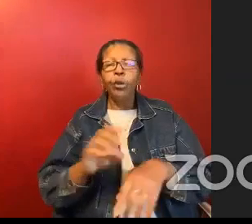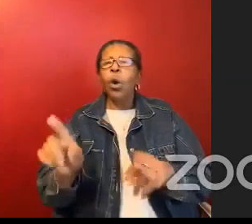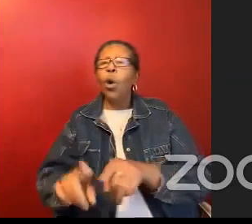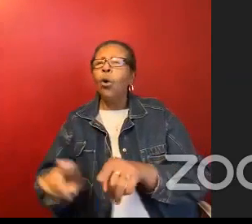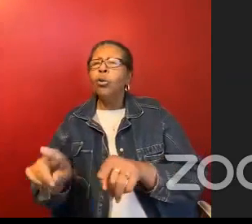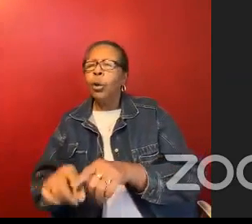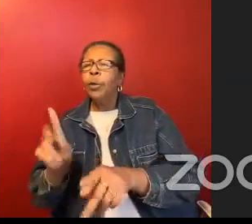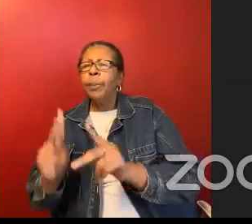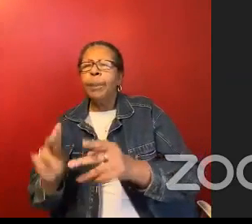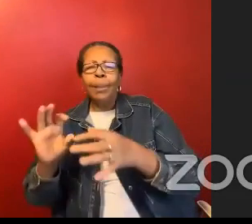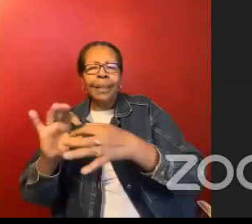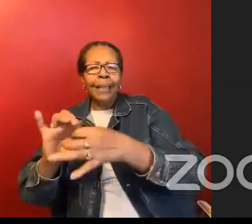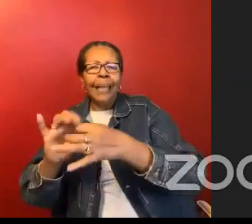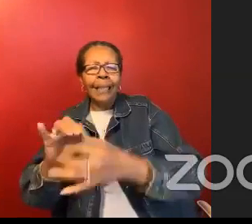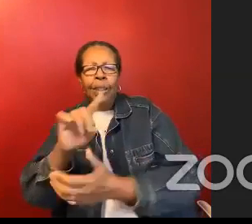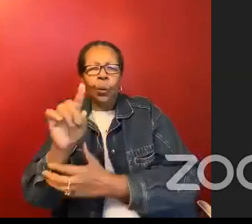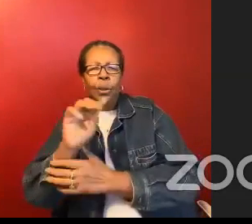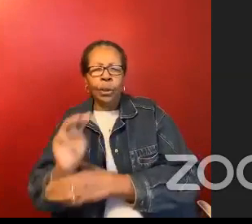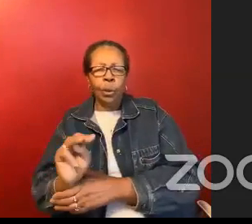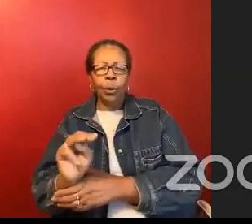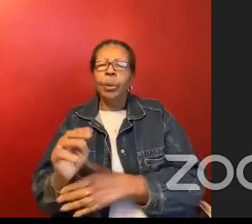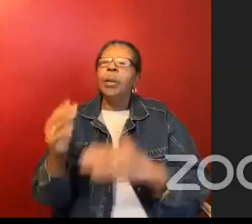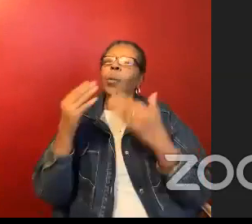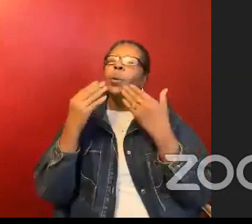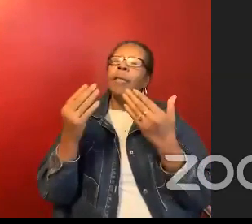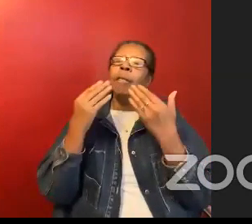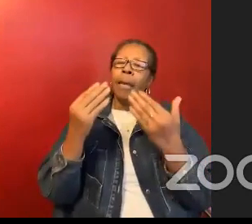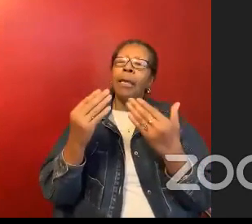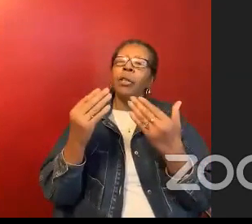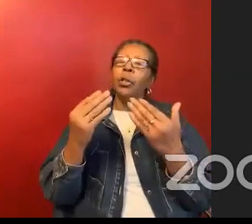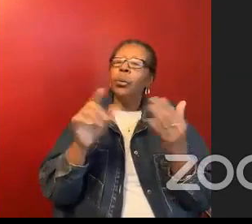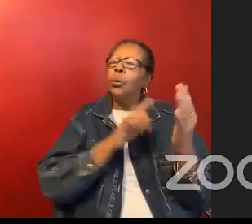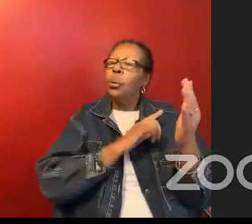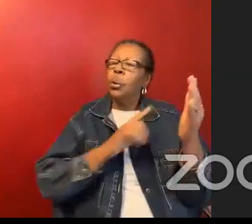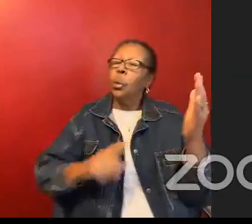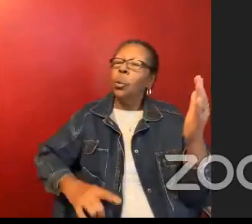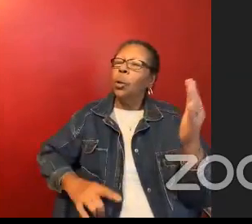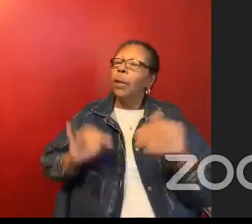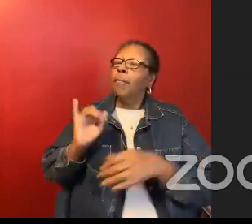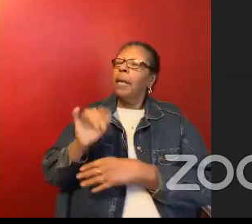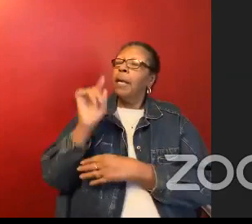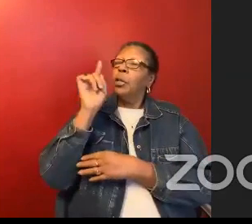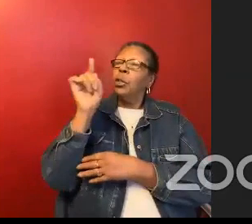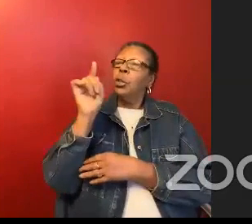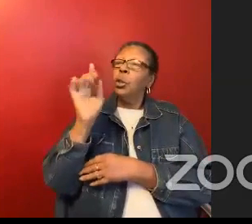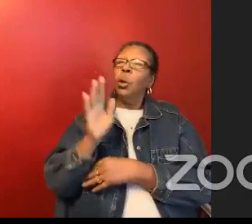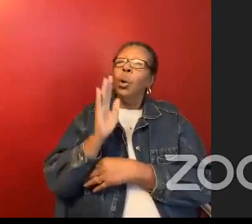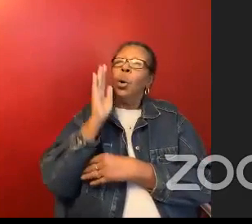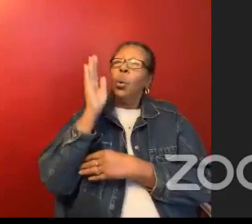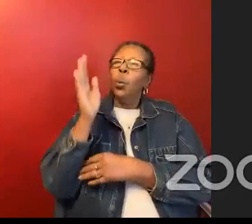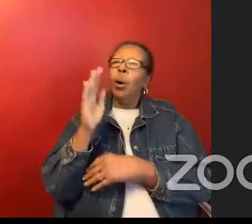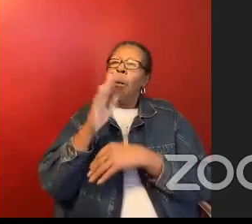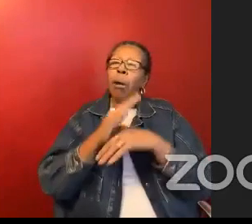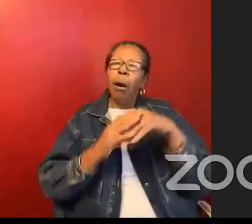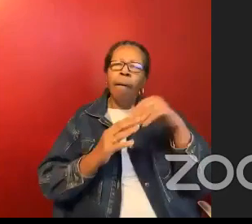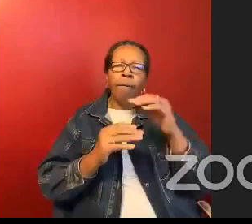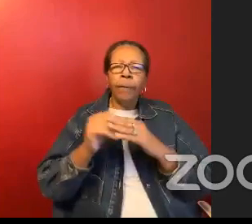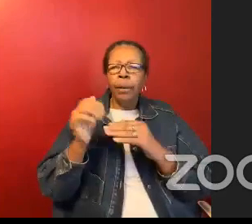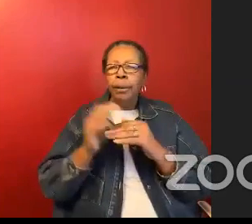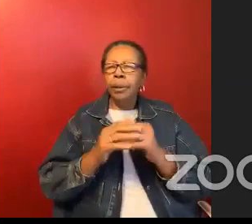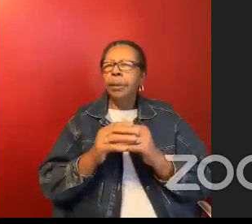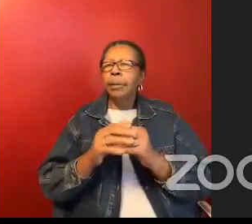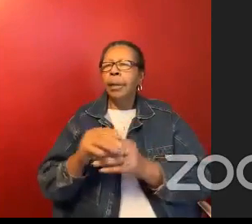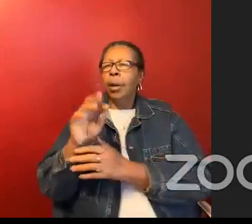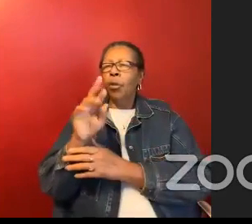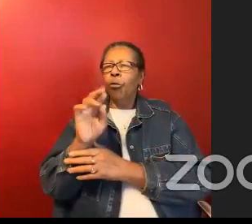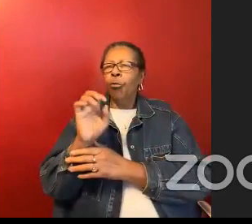for the faithfulness of your servants. We thank you, Lord God, that you will be a comforter for Rebecca, and